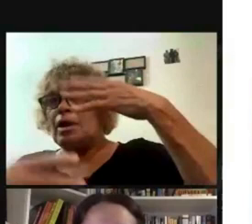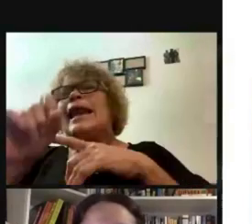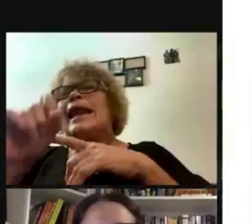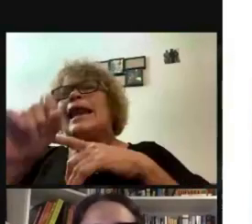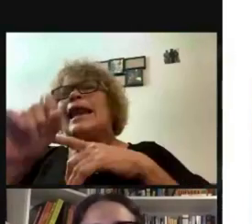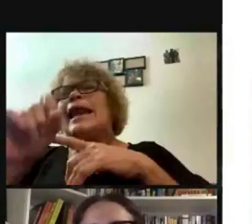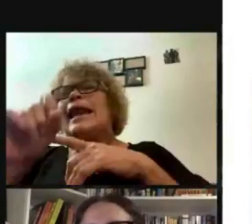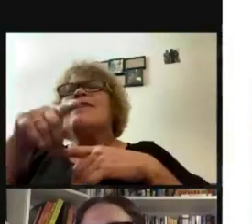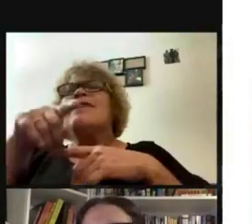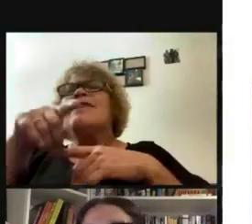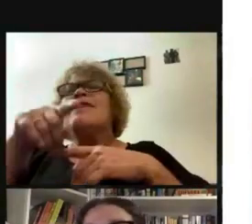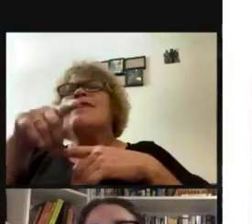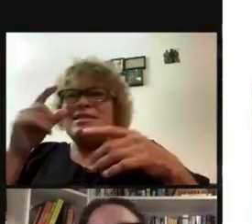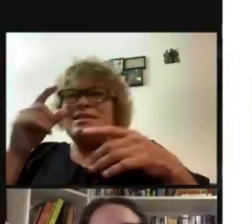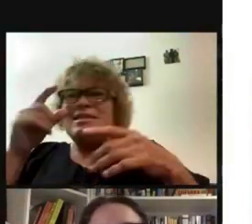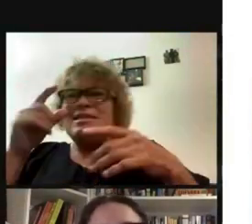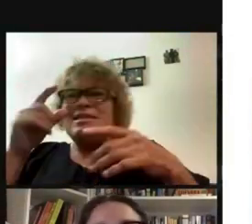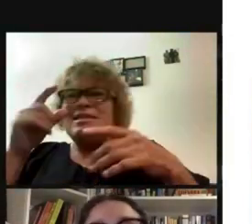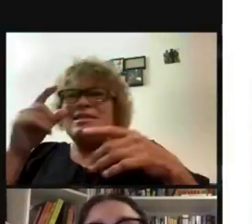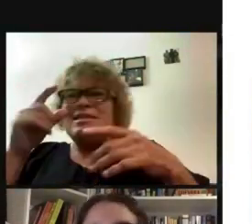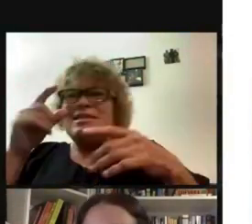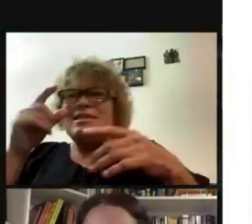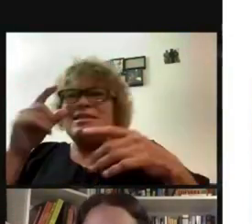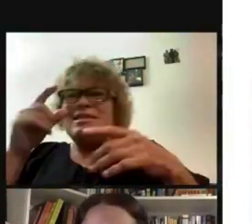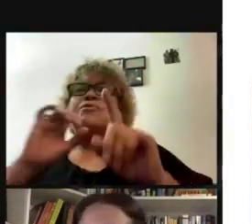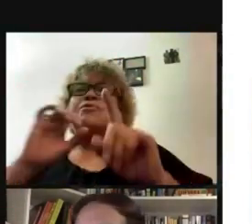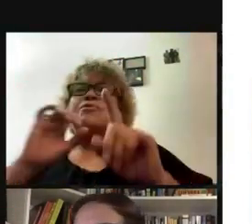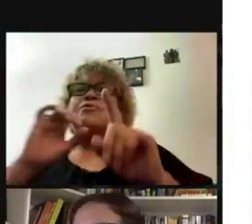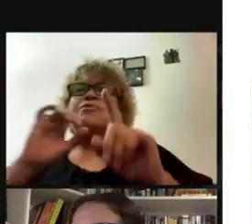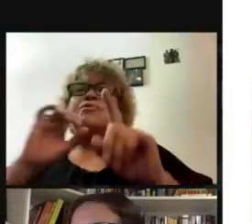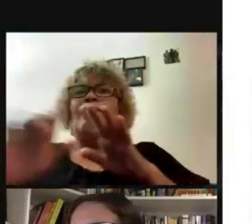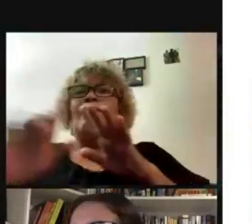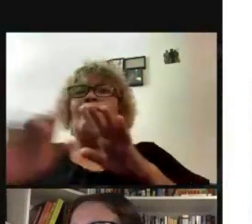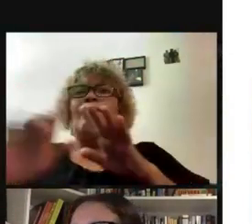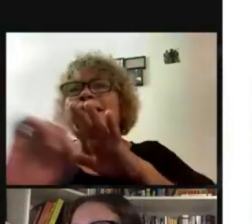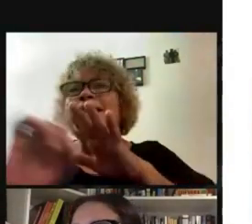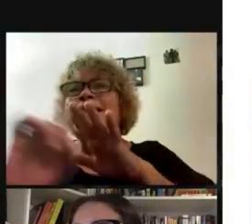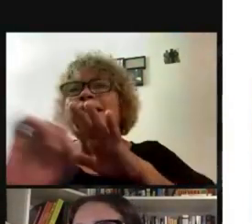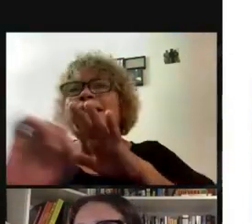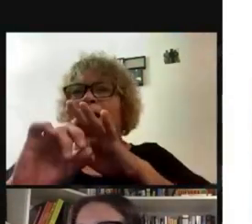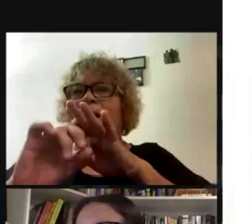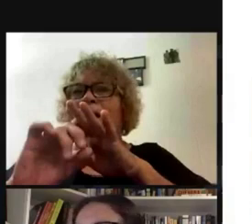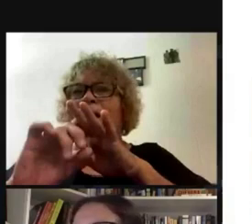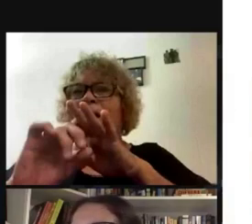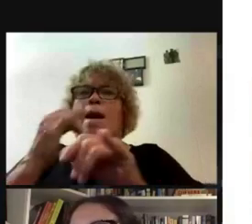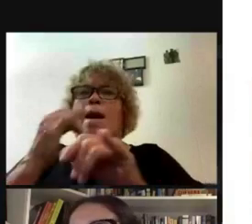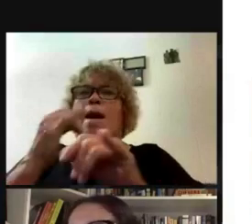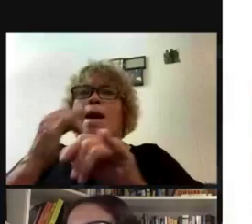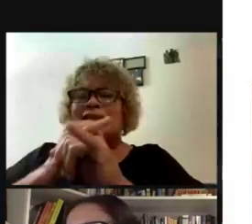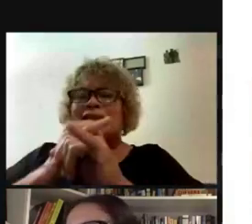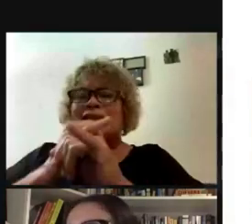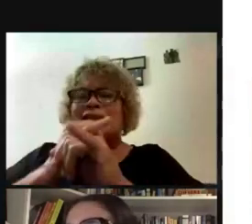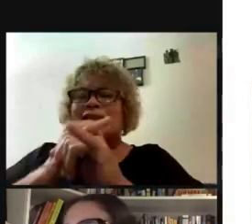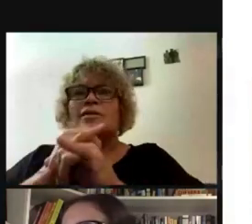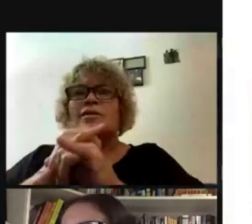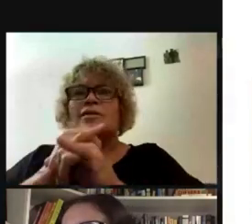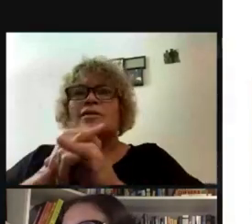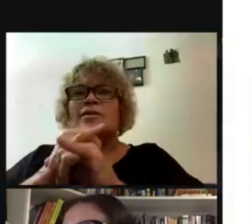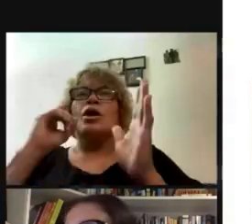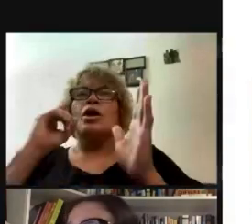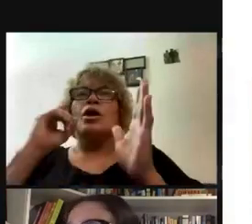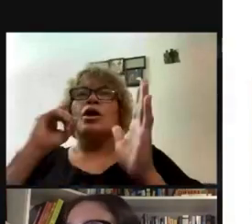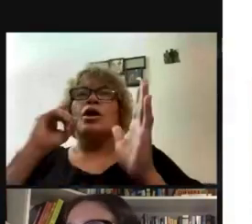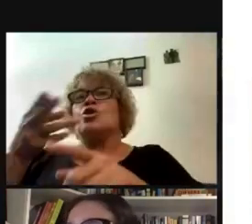list of reports of escapes from an institution. And you'll notice that, you know, John